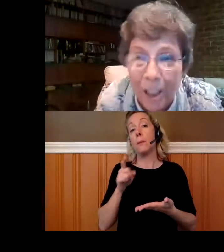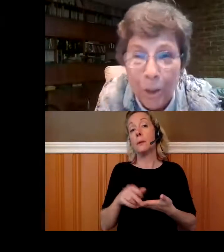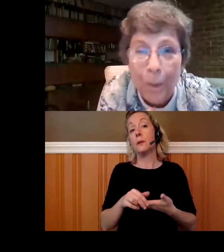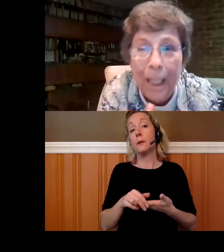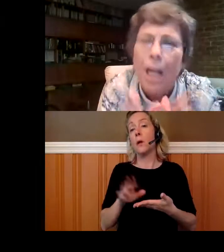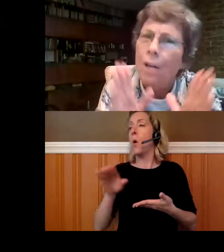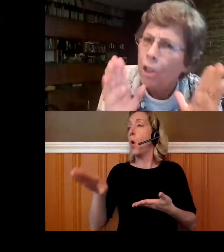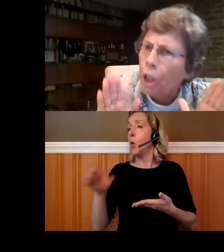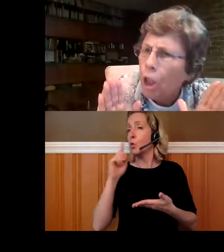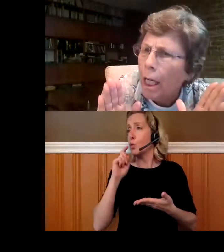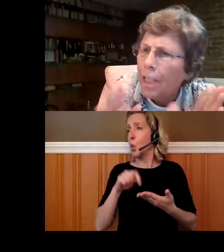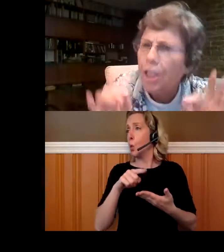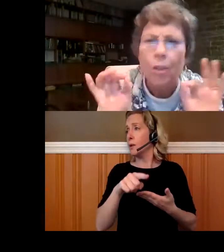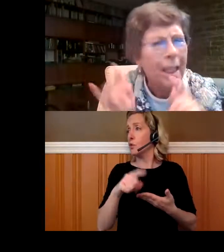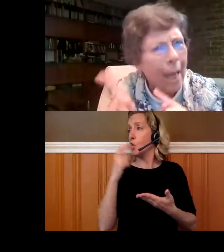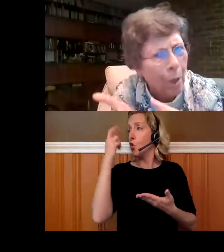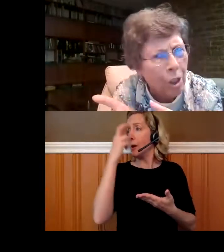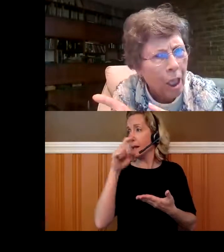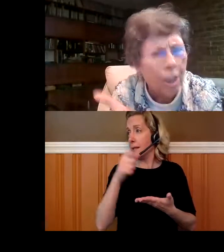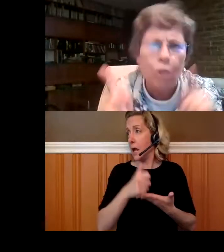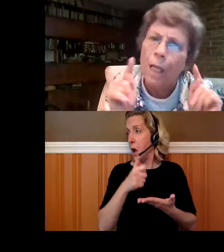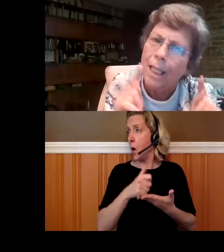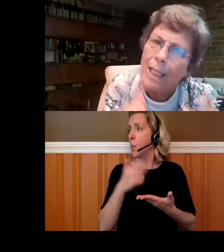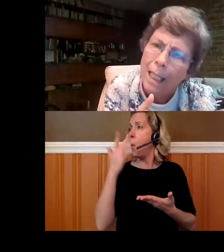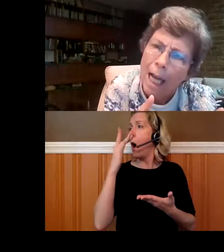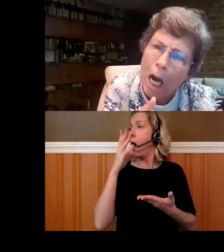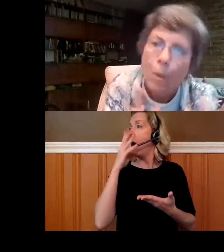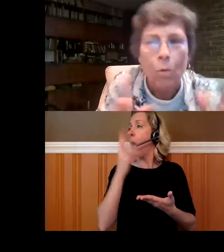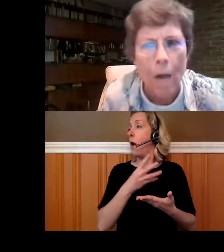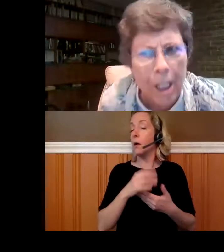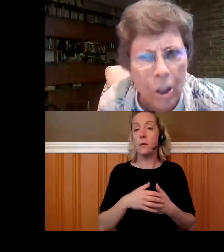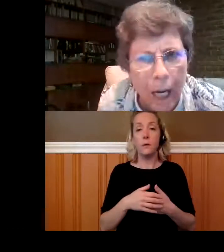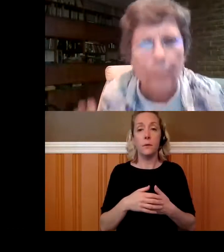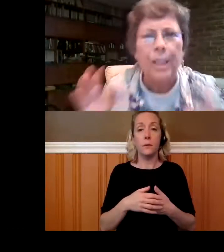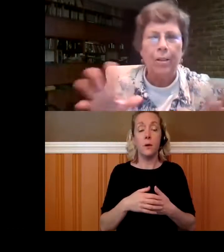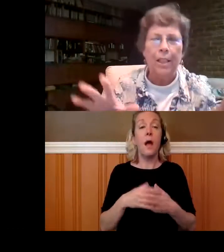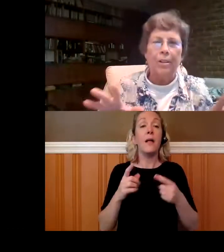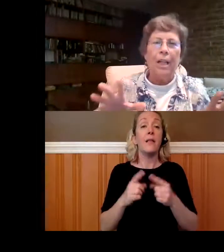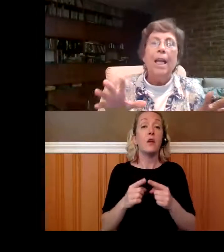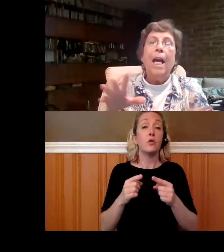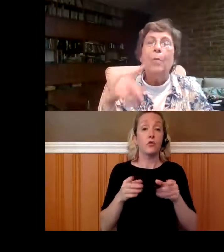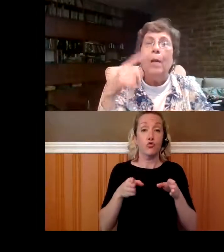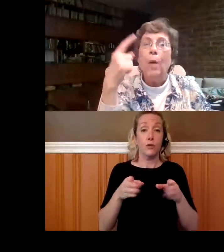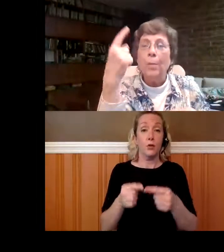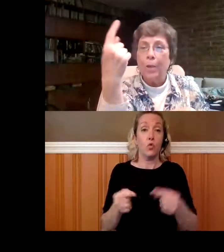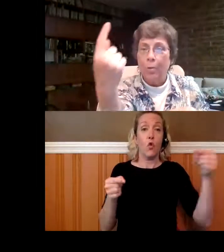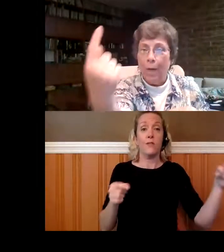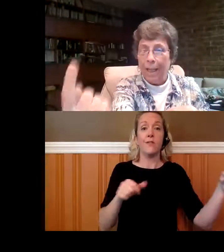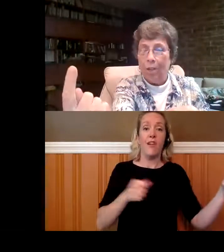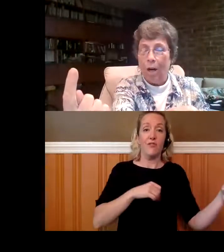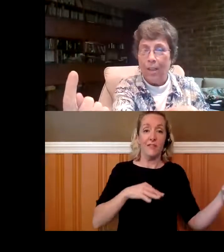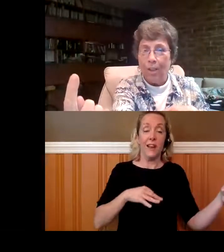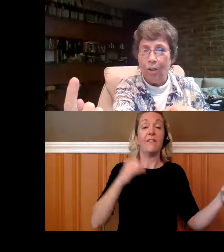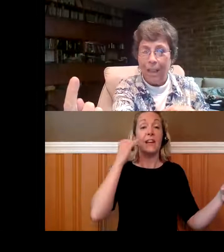Did you realize they needed help? Why didn't you help? Et cetera, et cetera. And we had one person waiting across the street, where if somebody guided